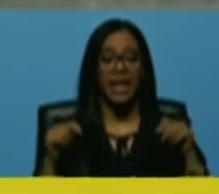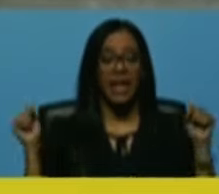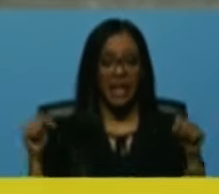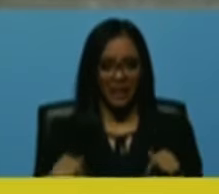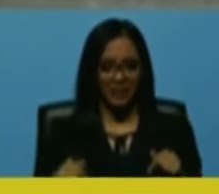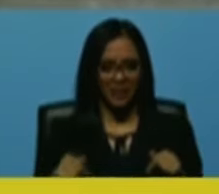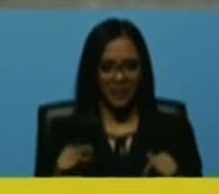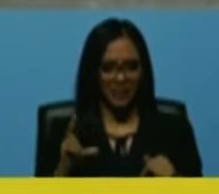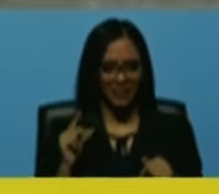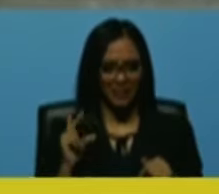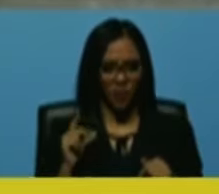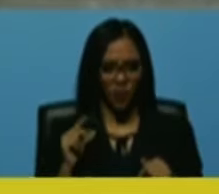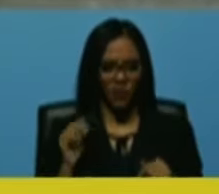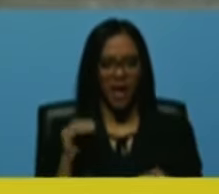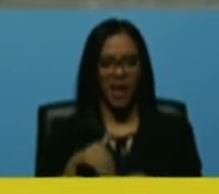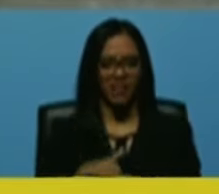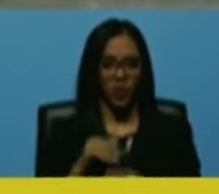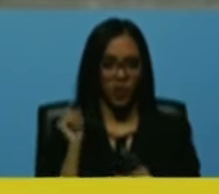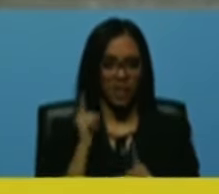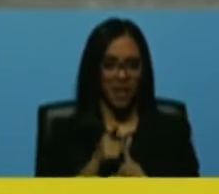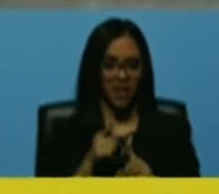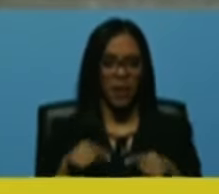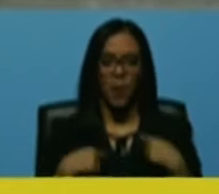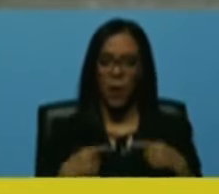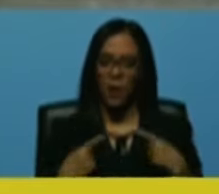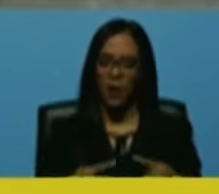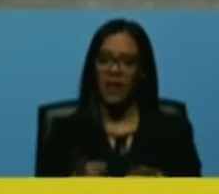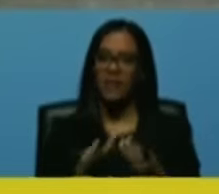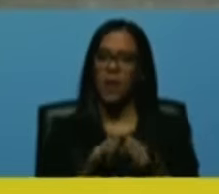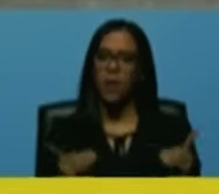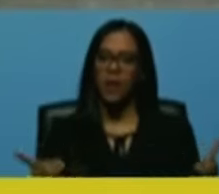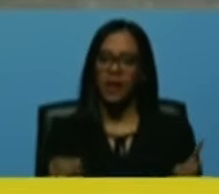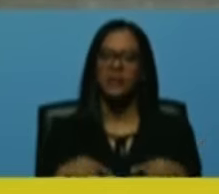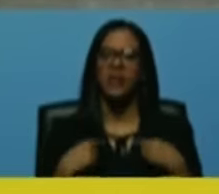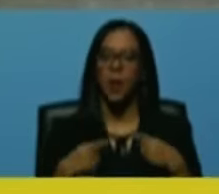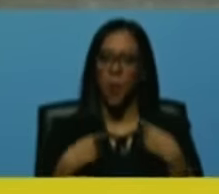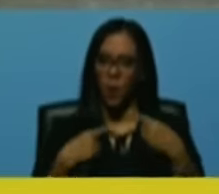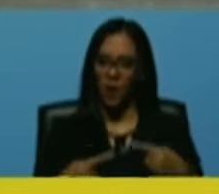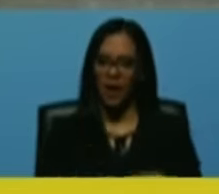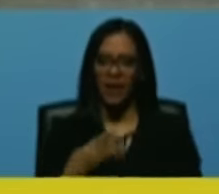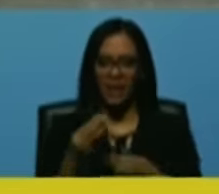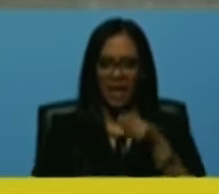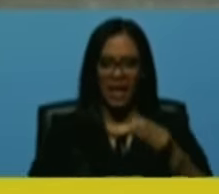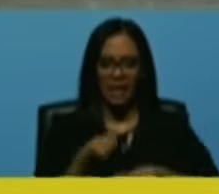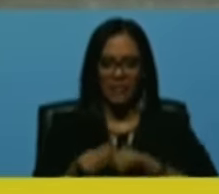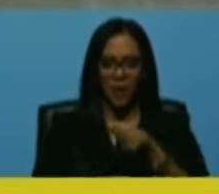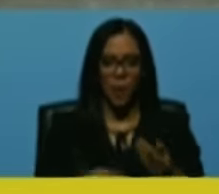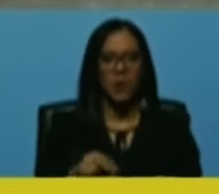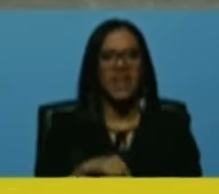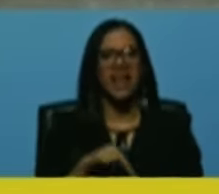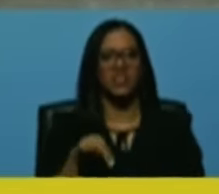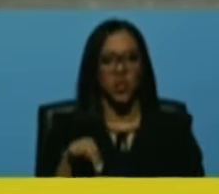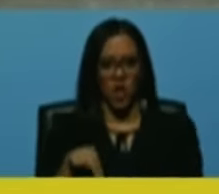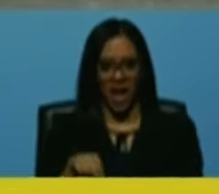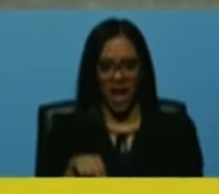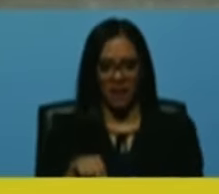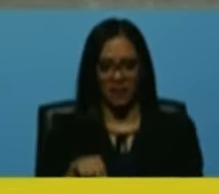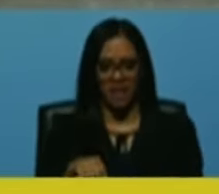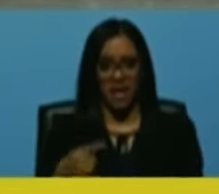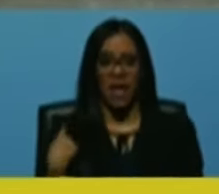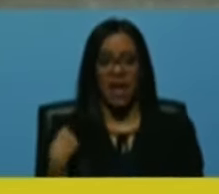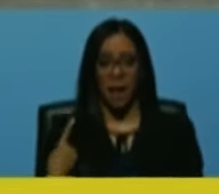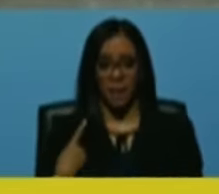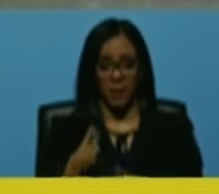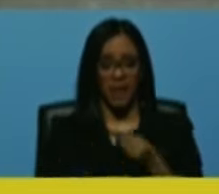This is the second election, direct popular election, popular democratic election that we do at the national level.